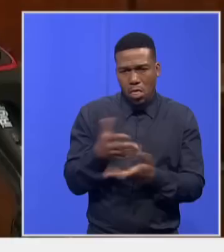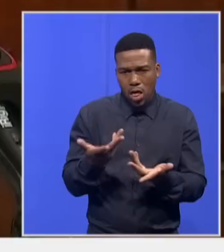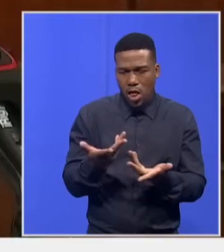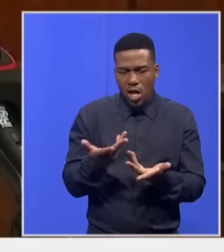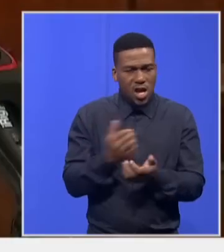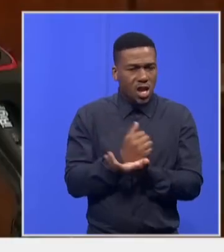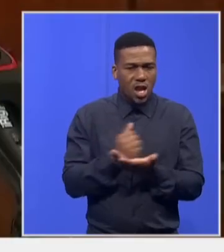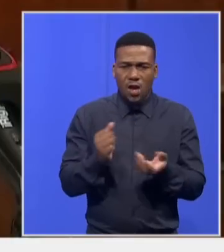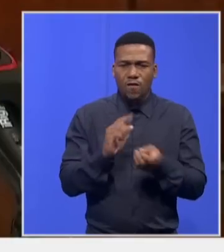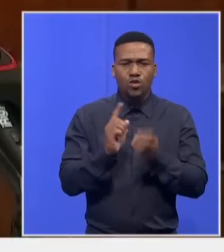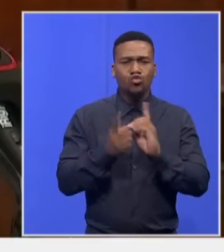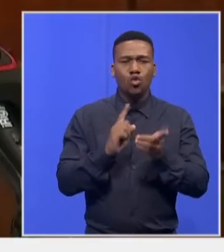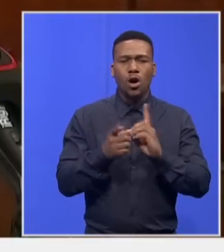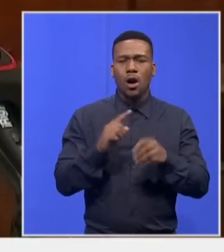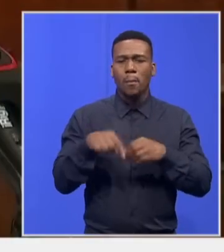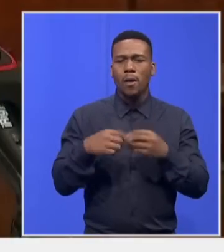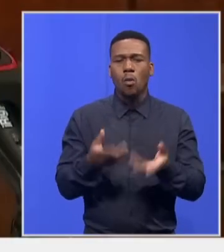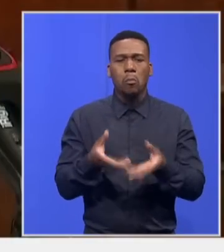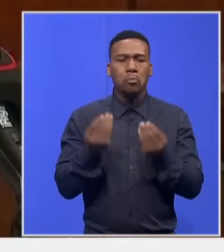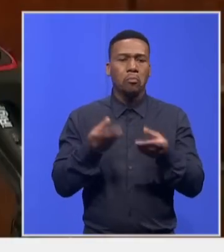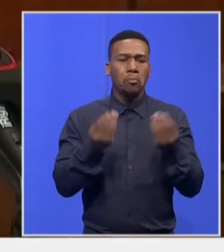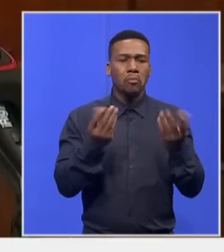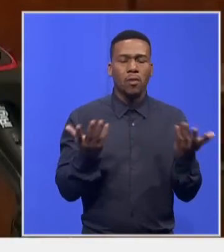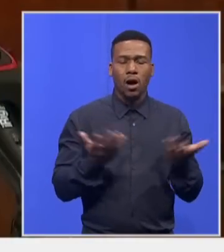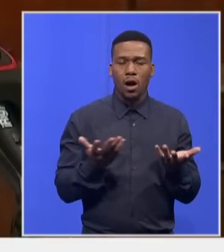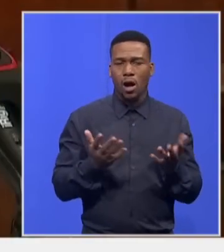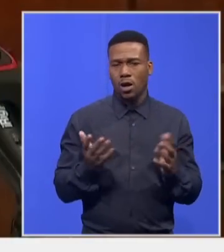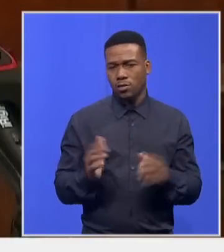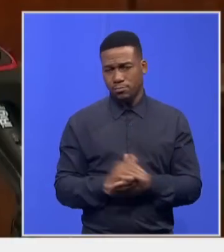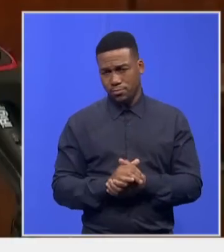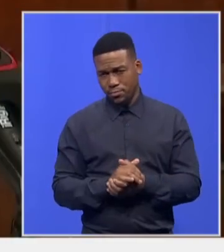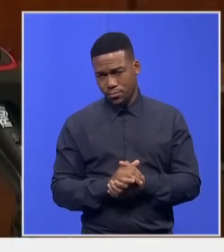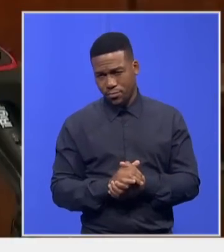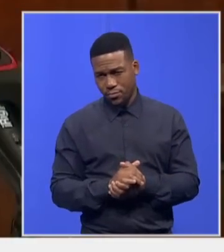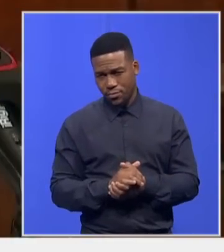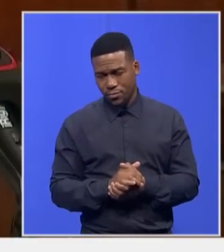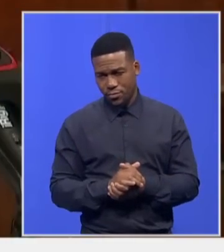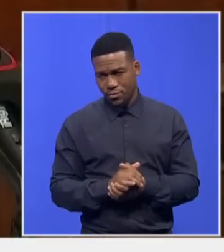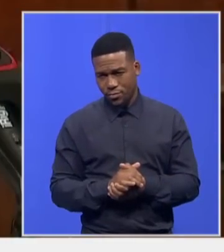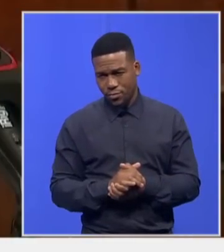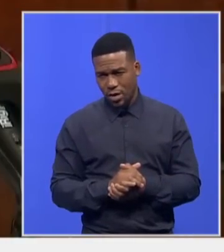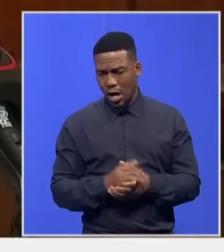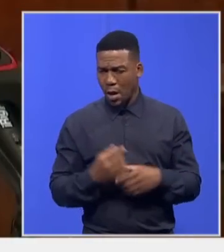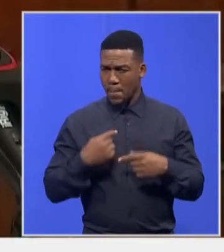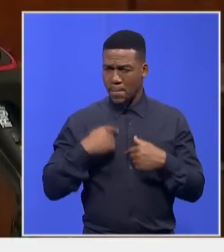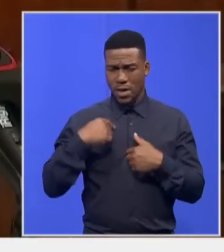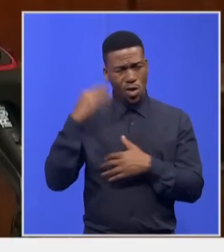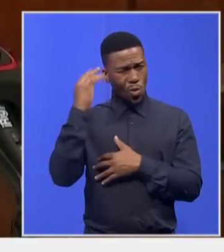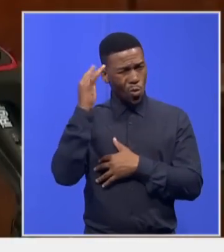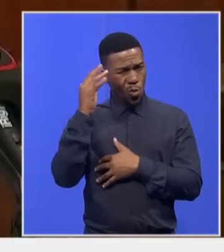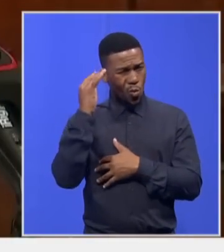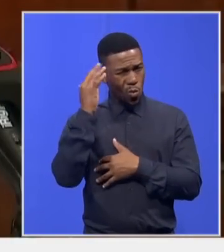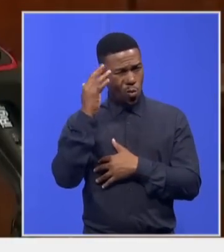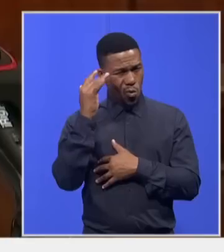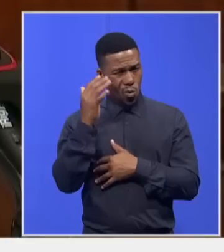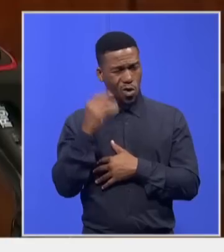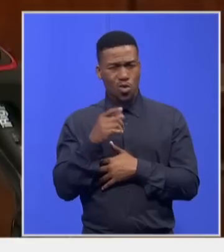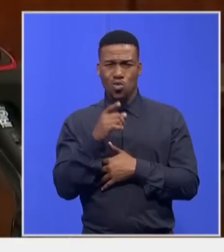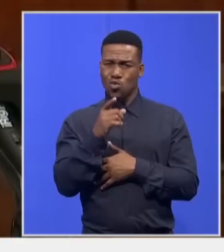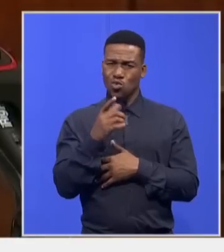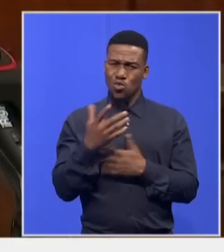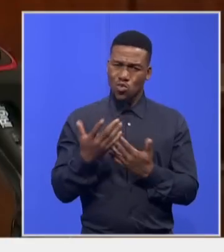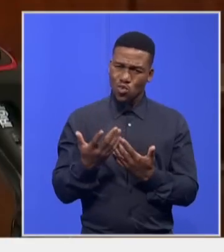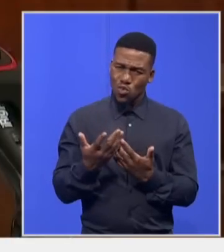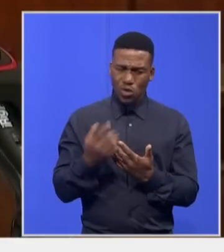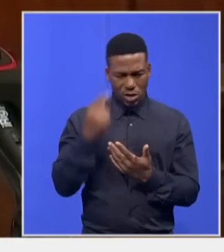about additional capacity from elsewhere. And I just wondered how you think all of this is going